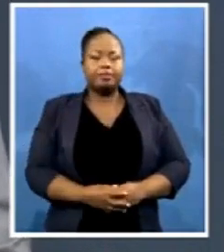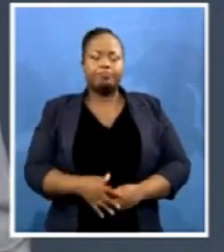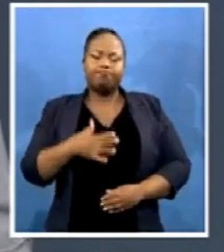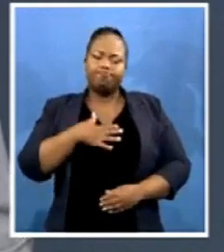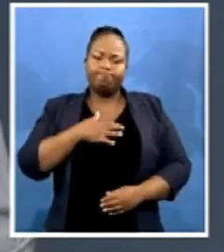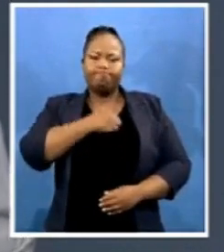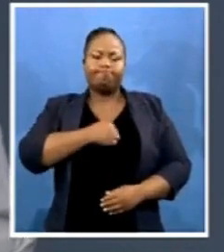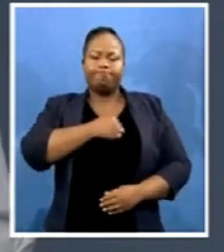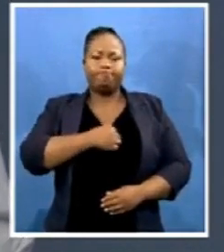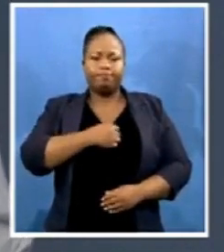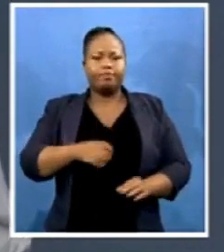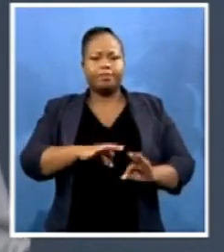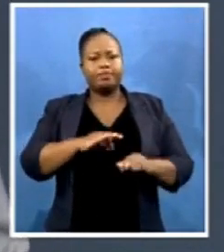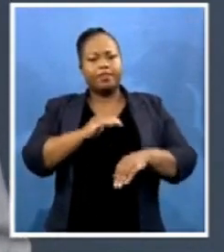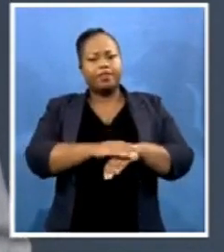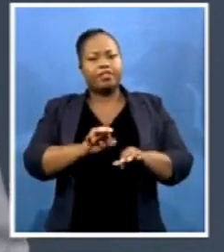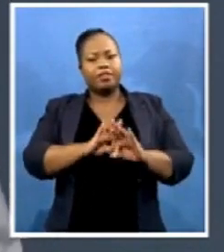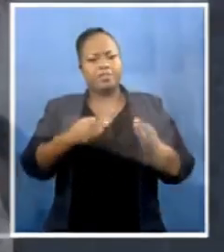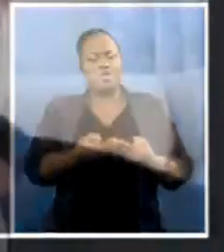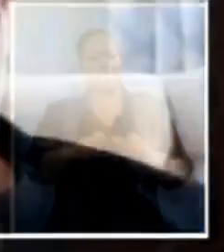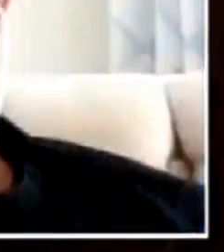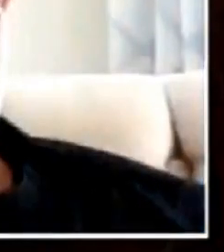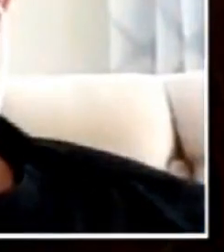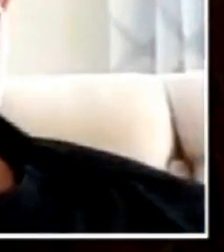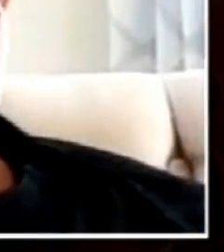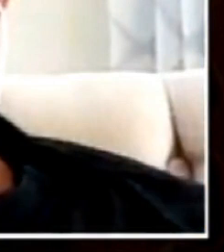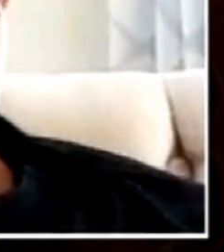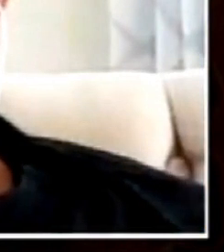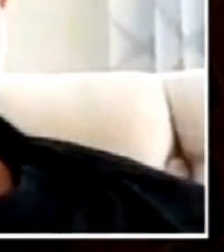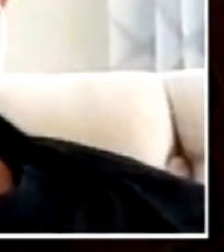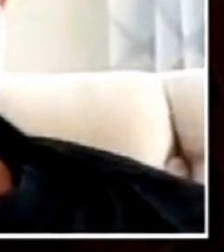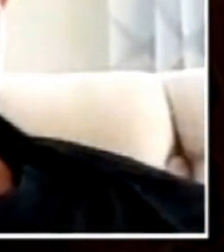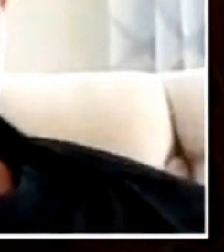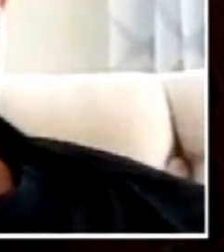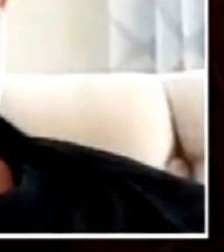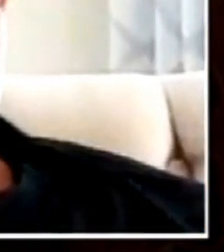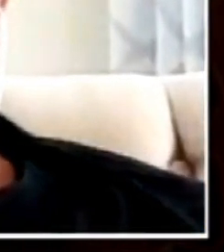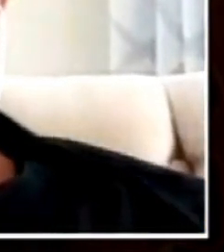family of Denis Goldberg. Your reaction to his death?